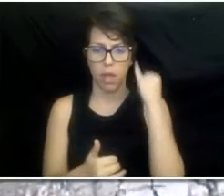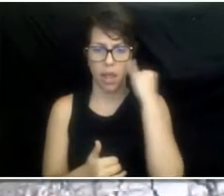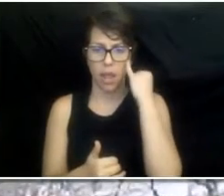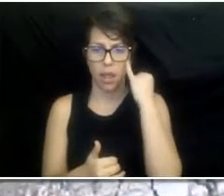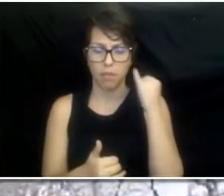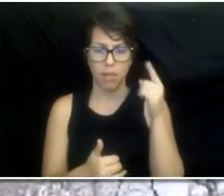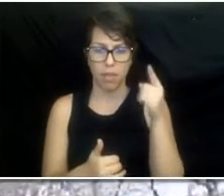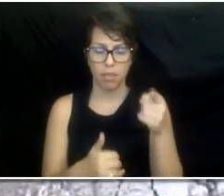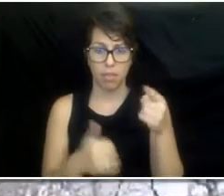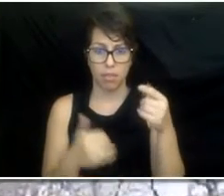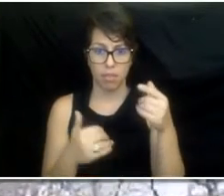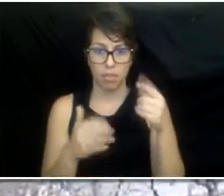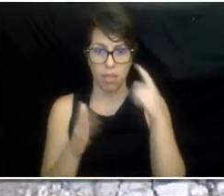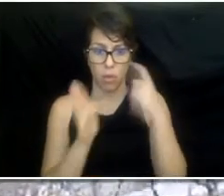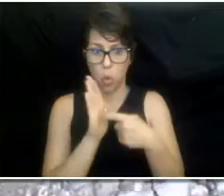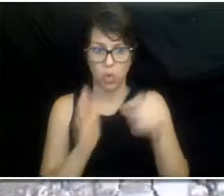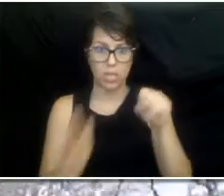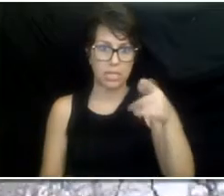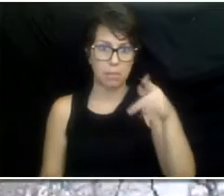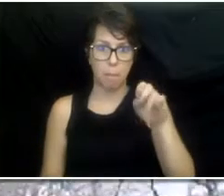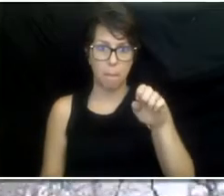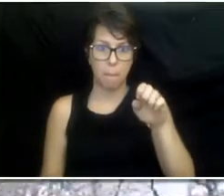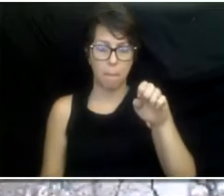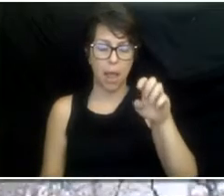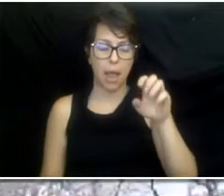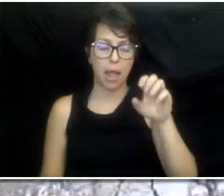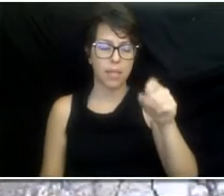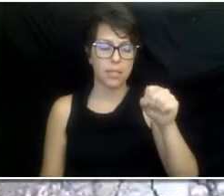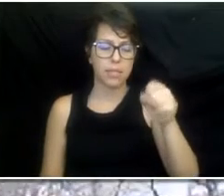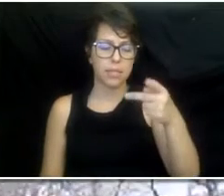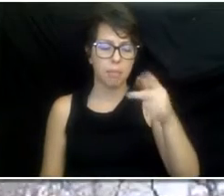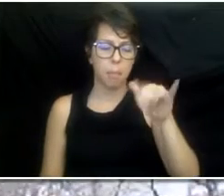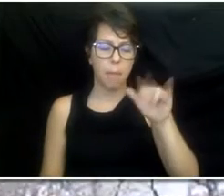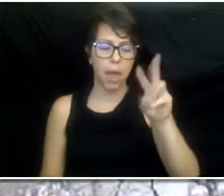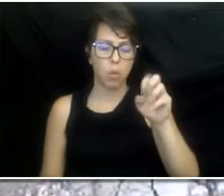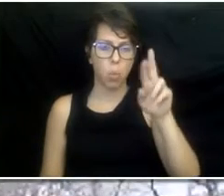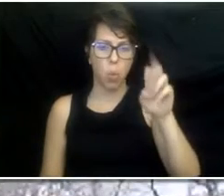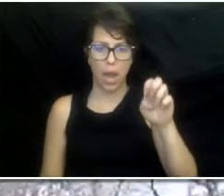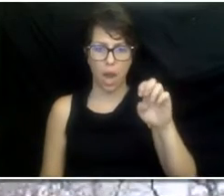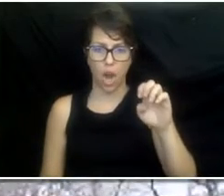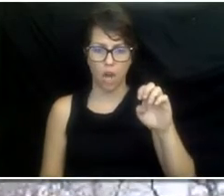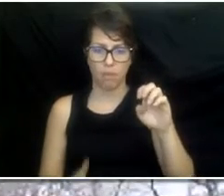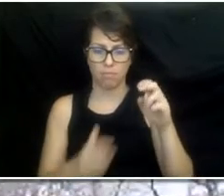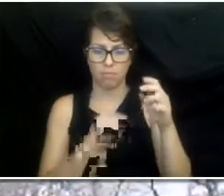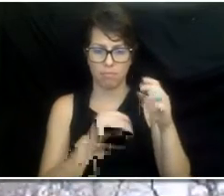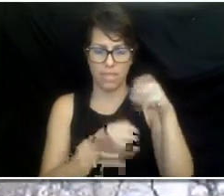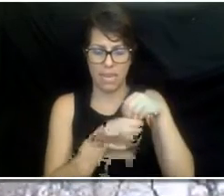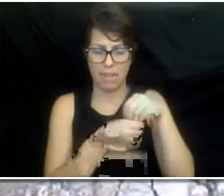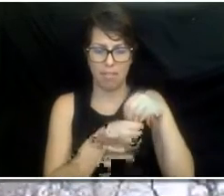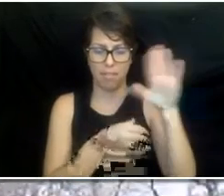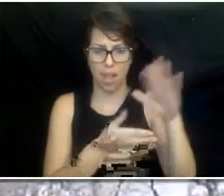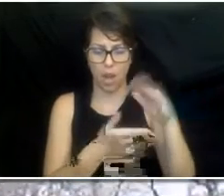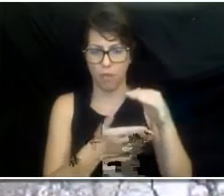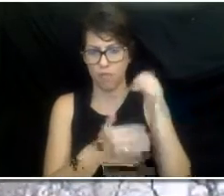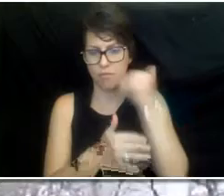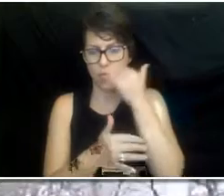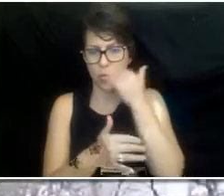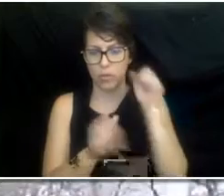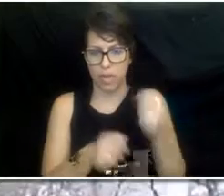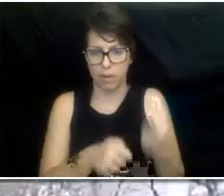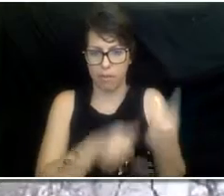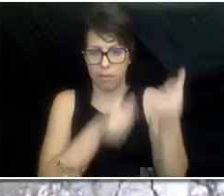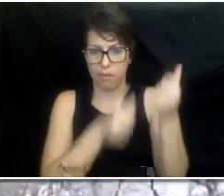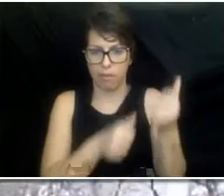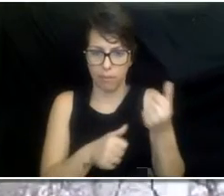instruments their their devices are compromised and so that they can then begin to take some steps we also do